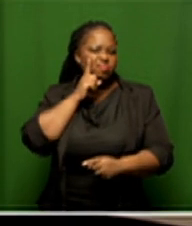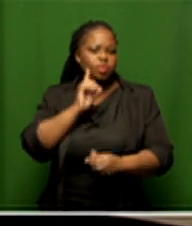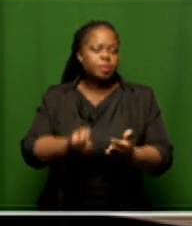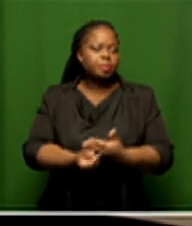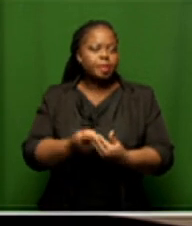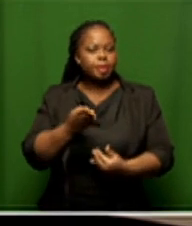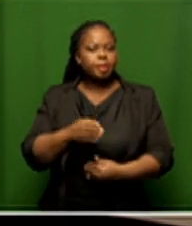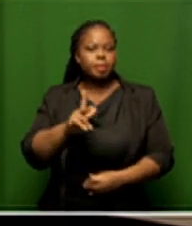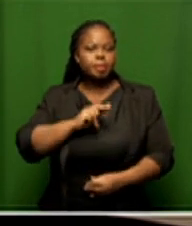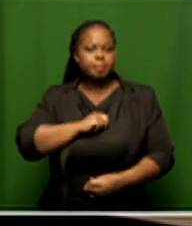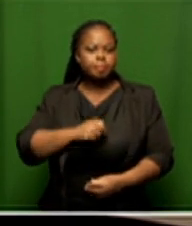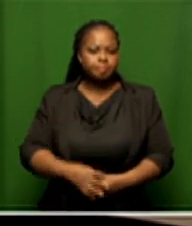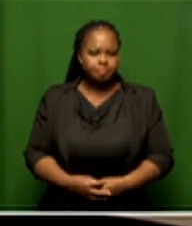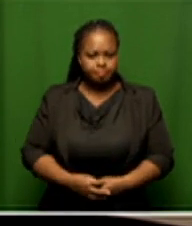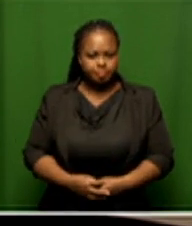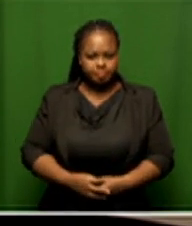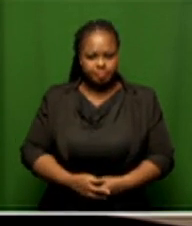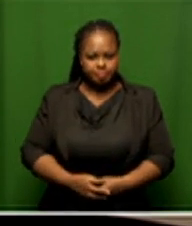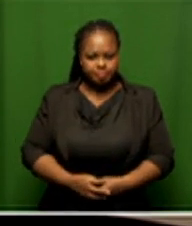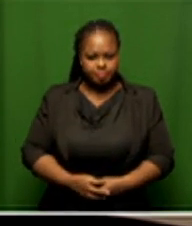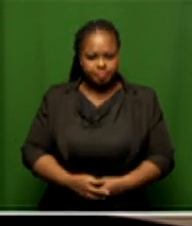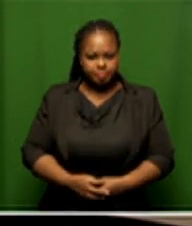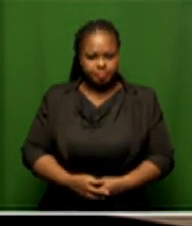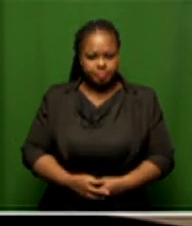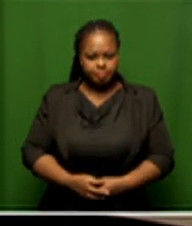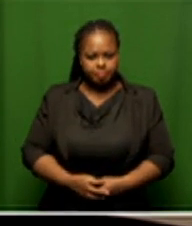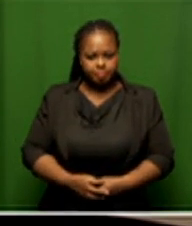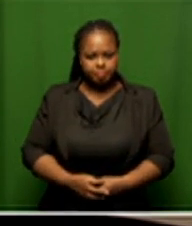the latest is on election day. Good morning, Ayanda.